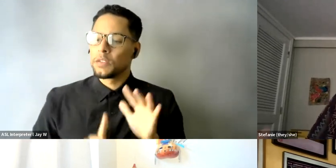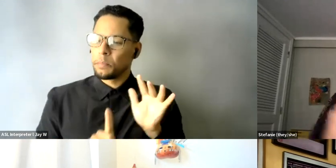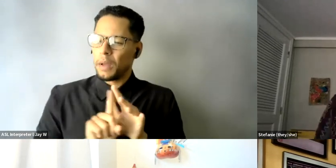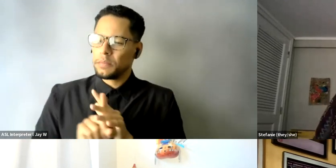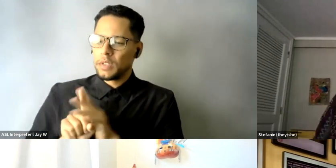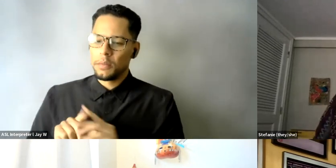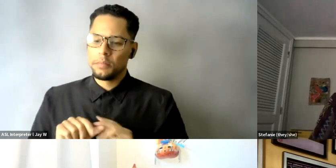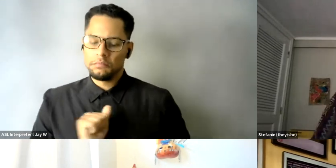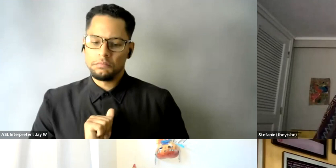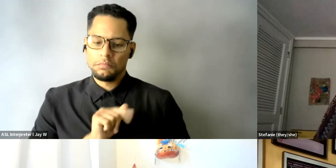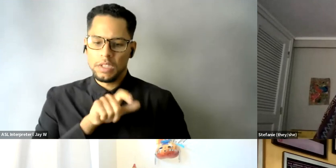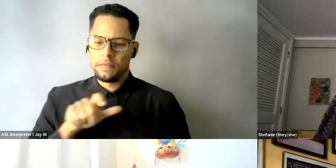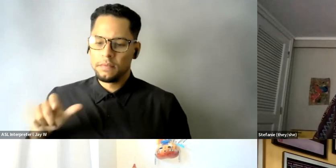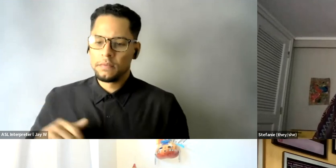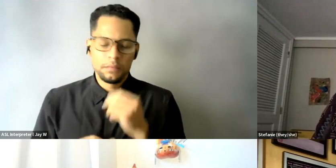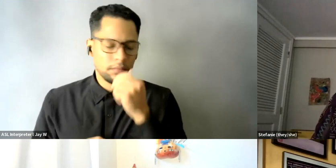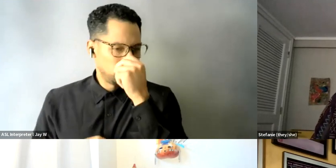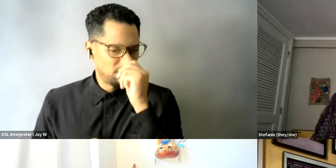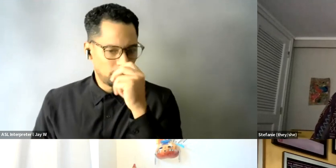that, now looking back,